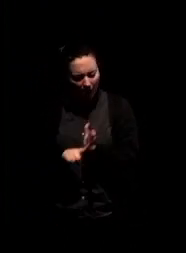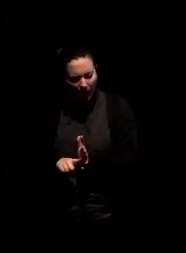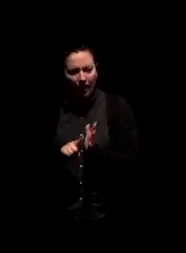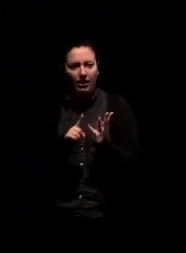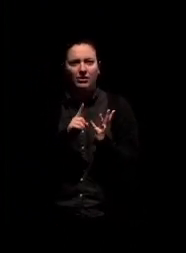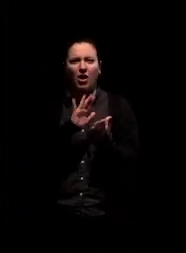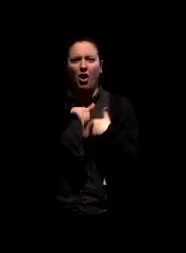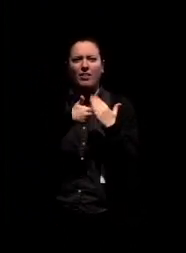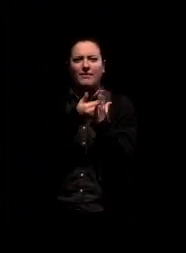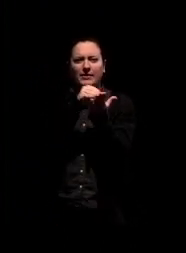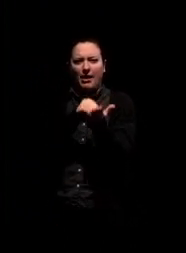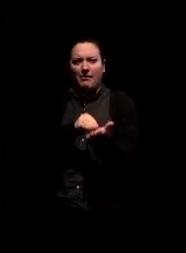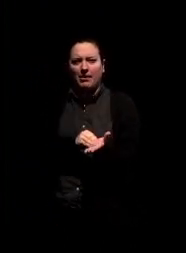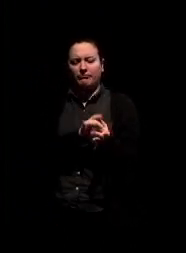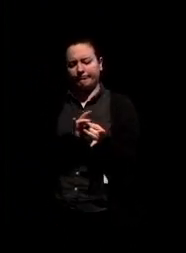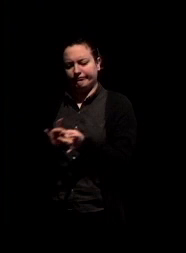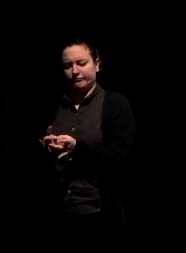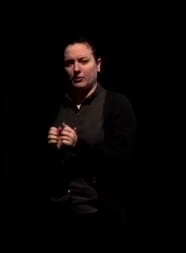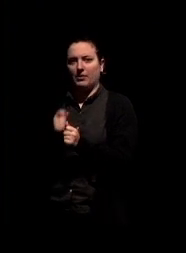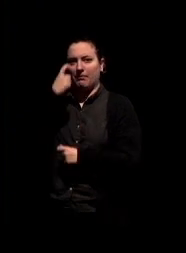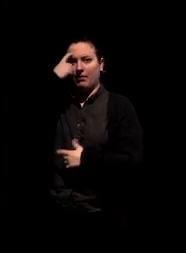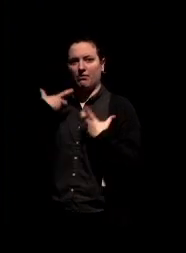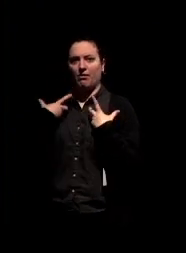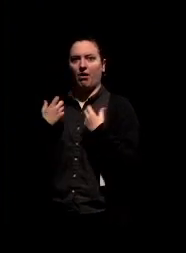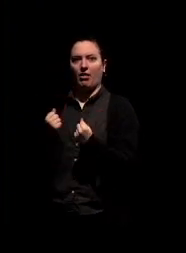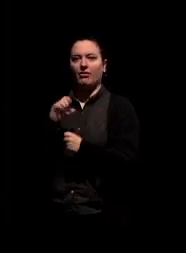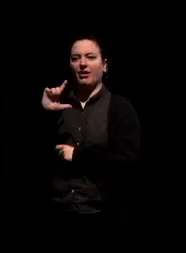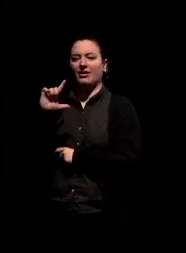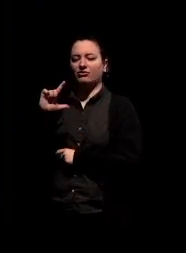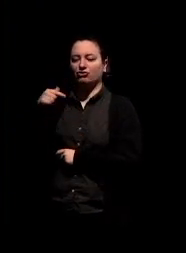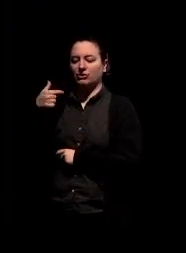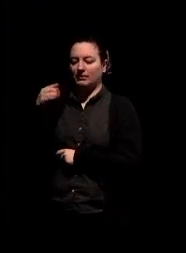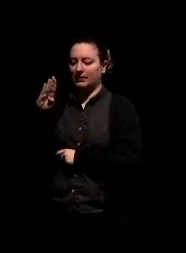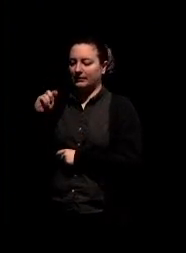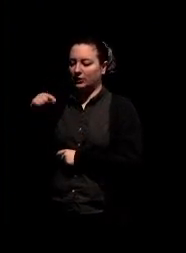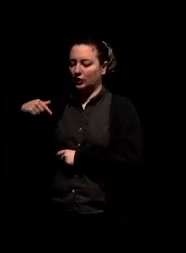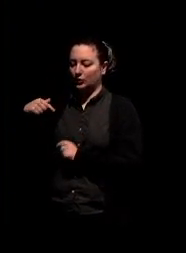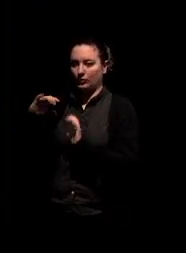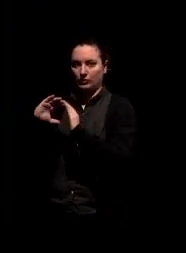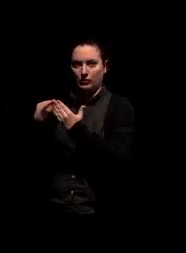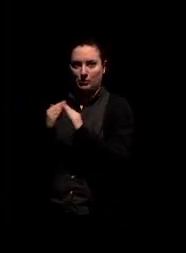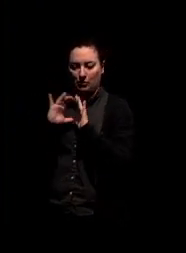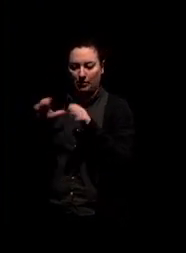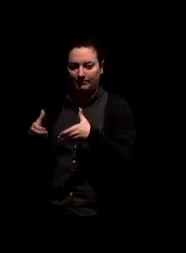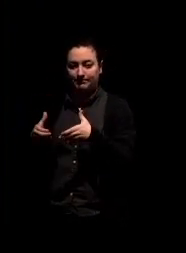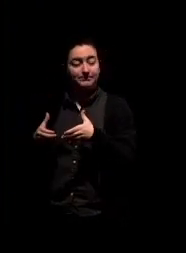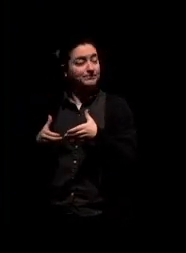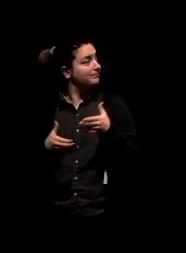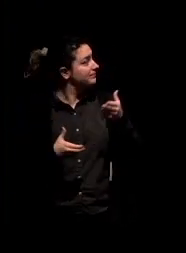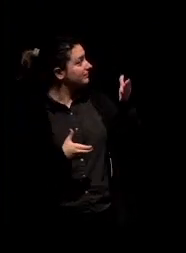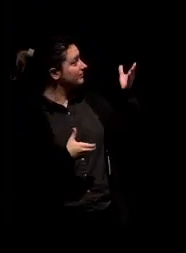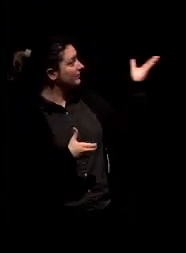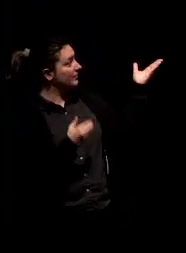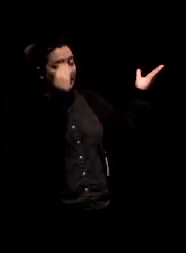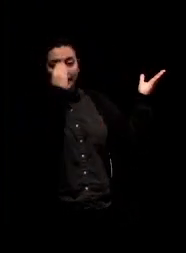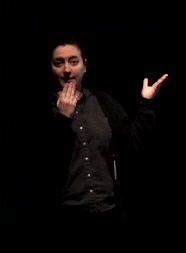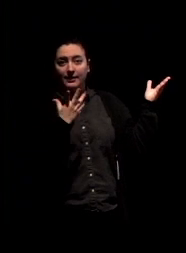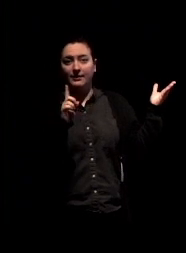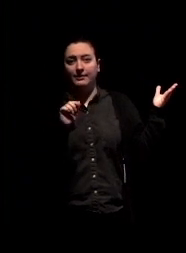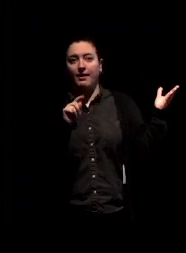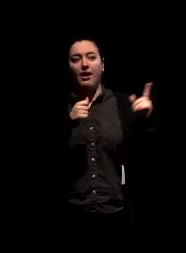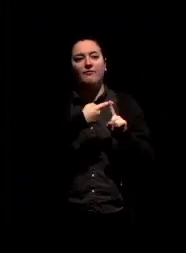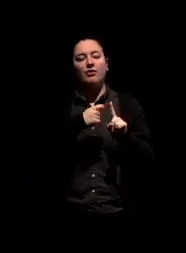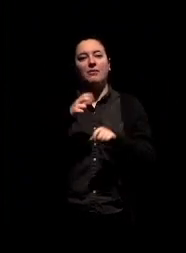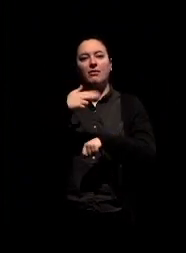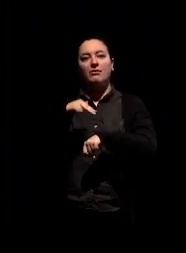I'll just give you some examples. These are data from the National Health Interview Survey, and the study